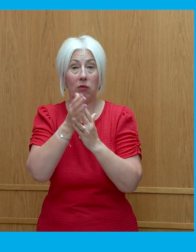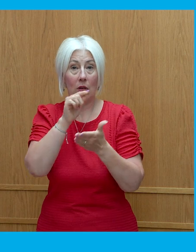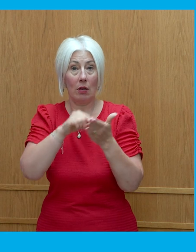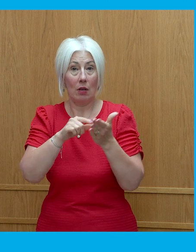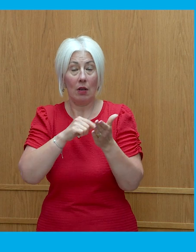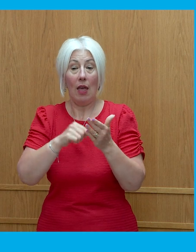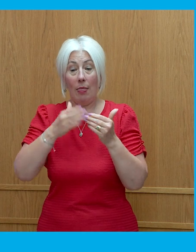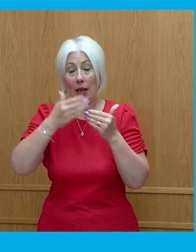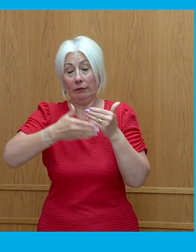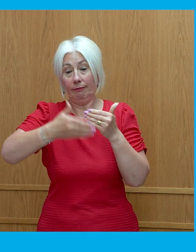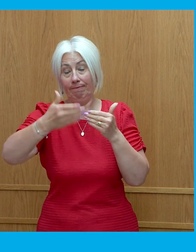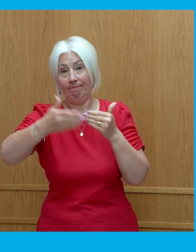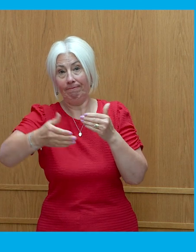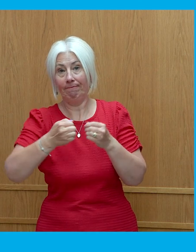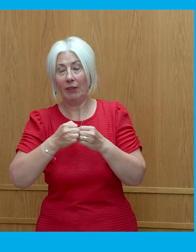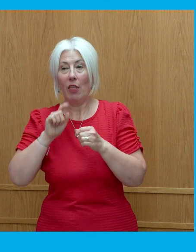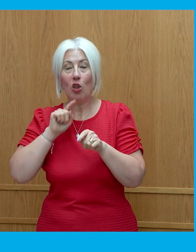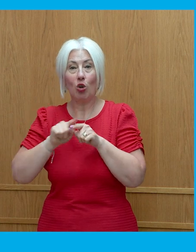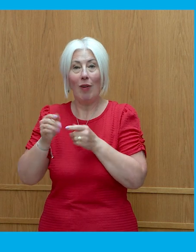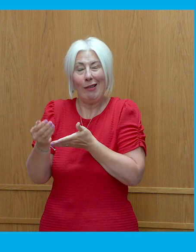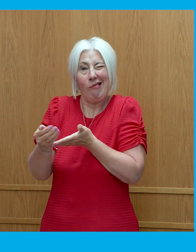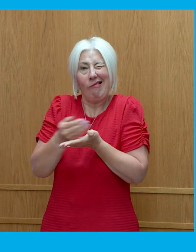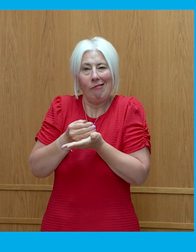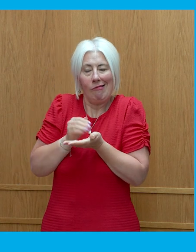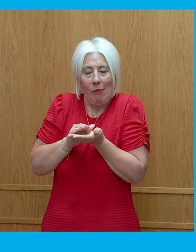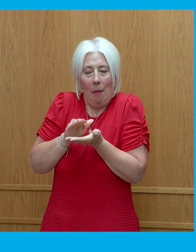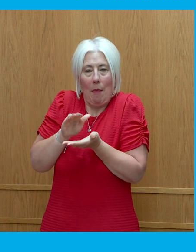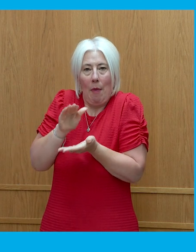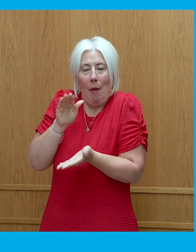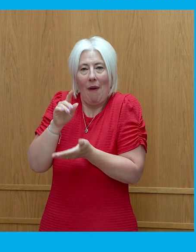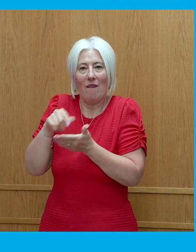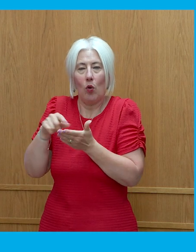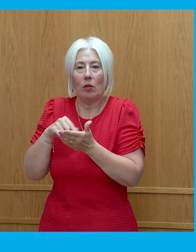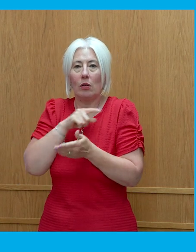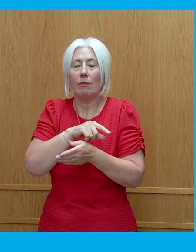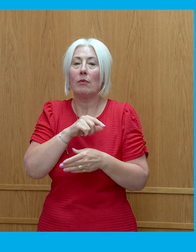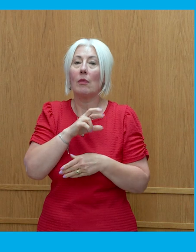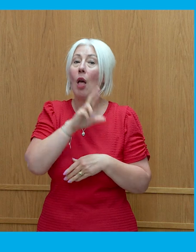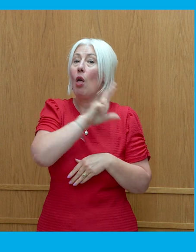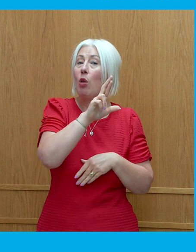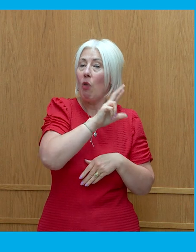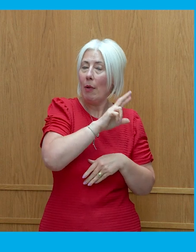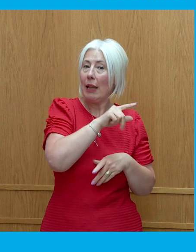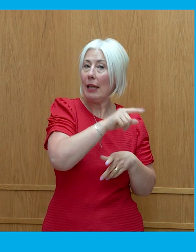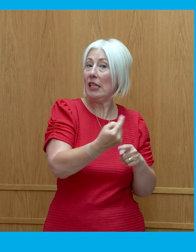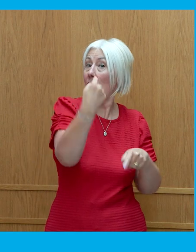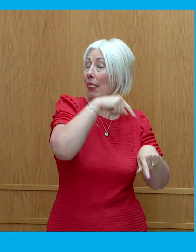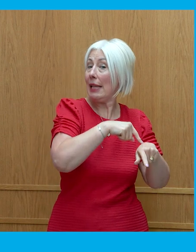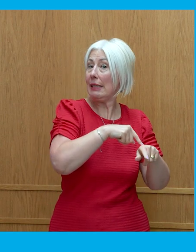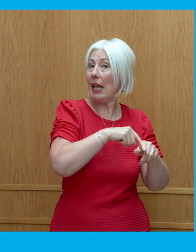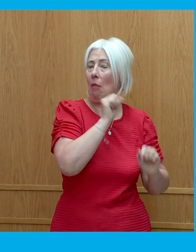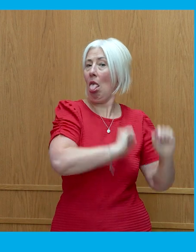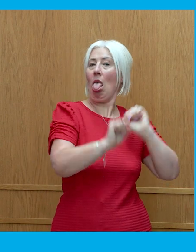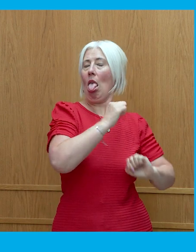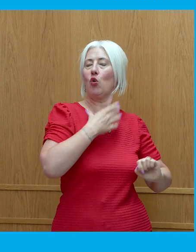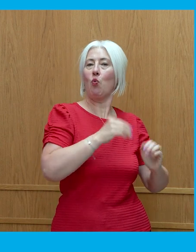getting basically banking votes. And the Republicans who were resistant on it last time out are not resistant on this time. So